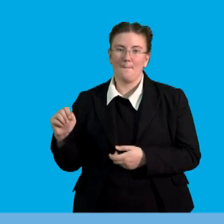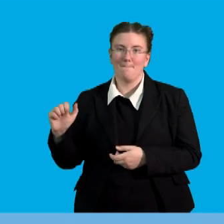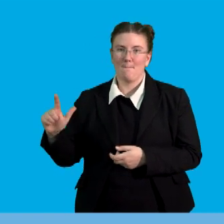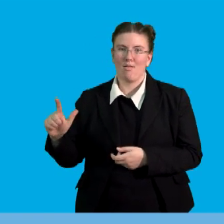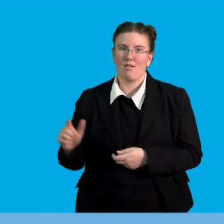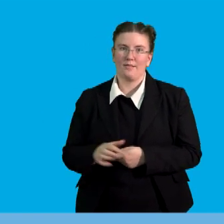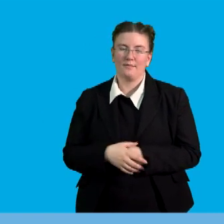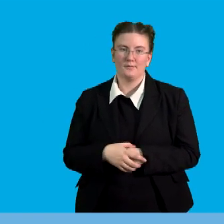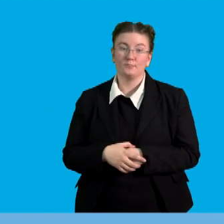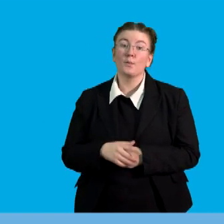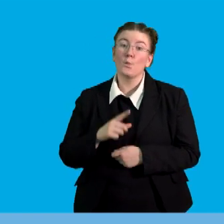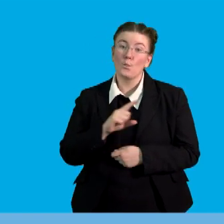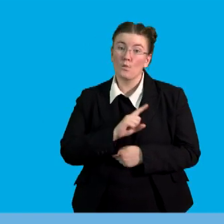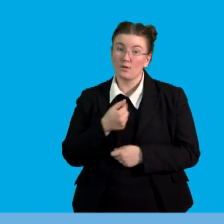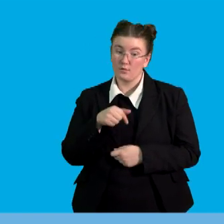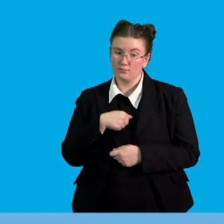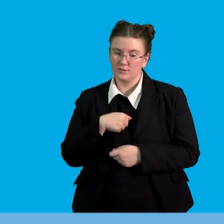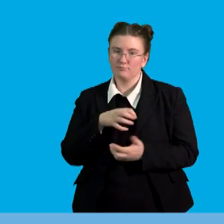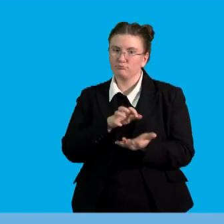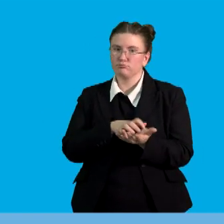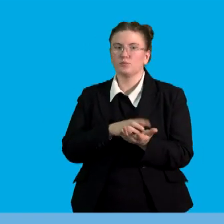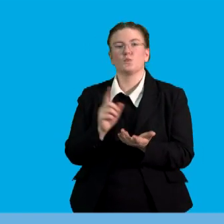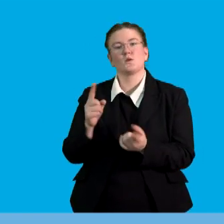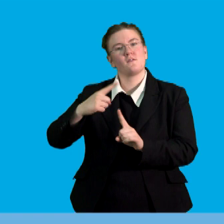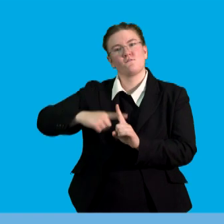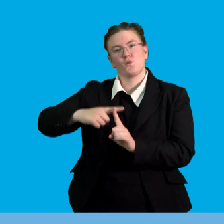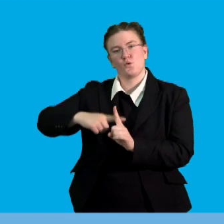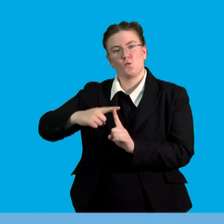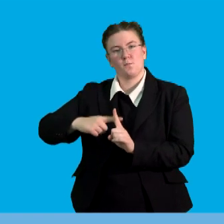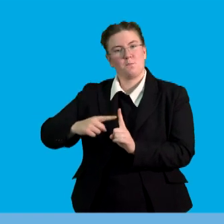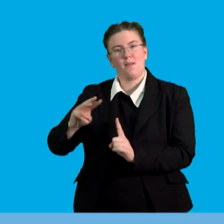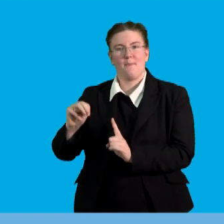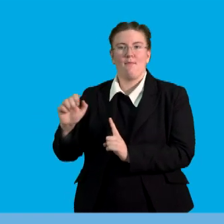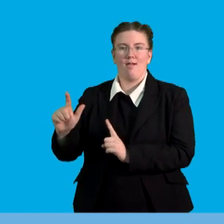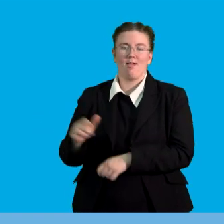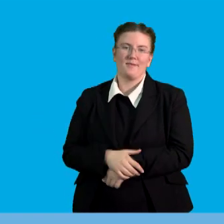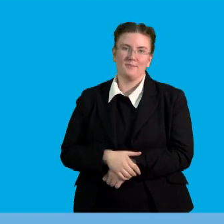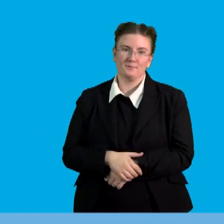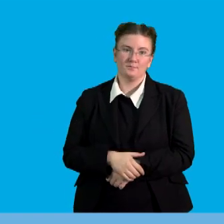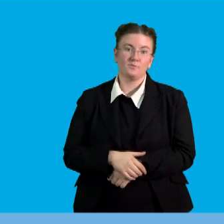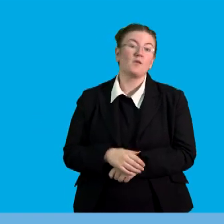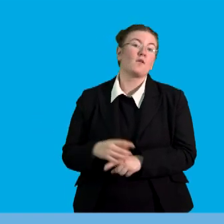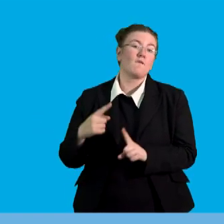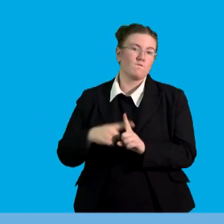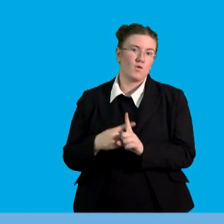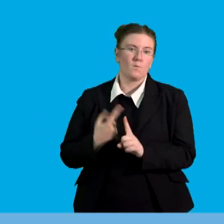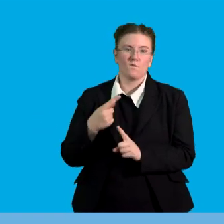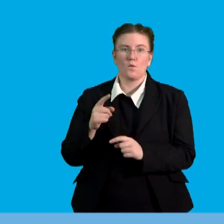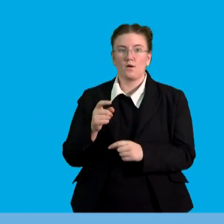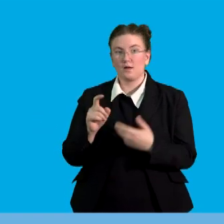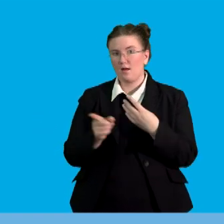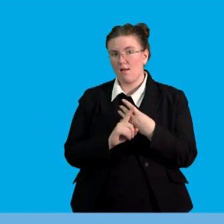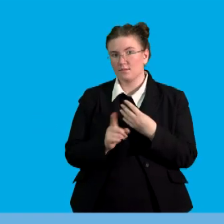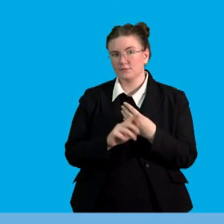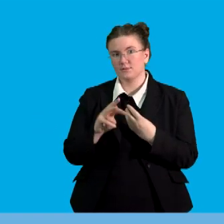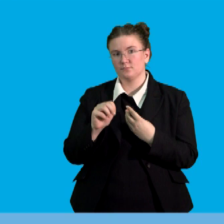19,23 milliliters, because we're looking for volume. It's in milliliters. So that's our volume for